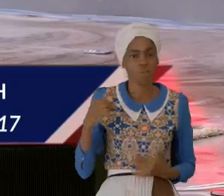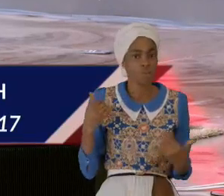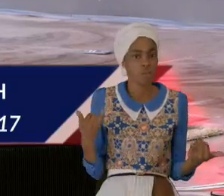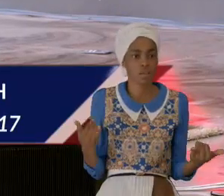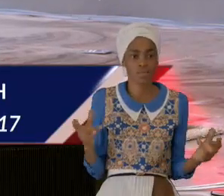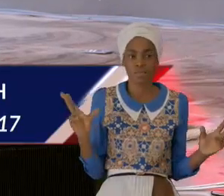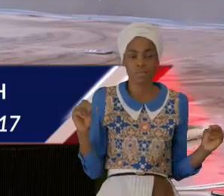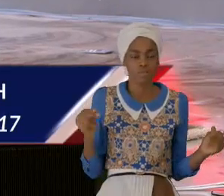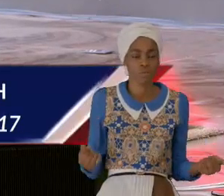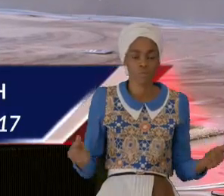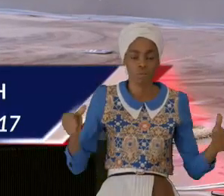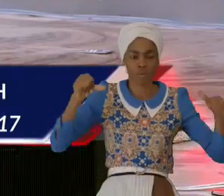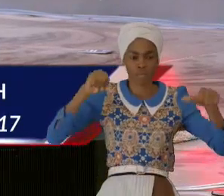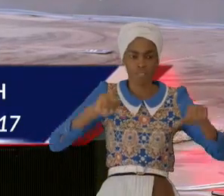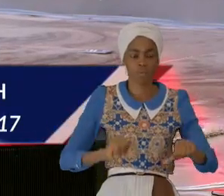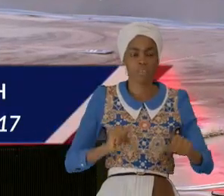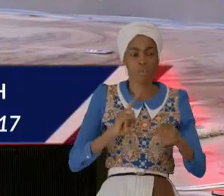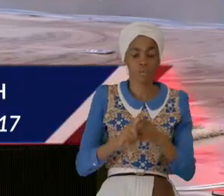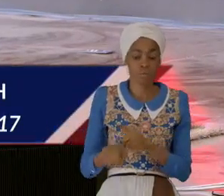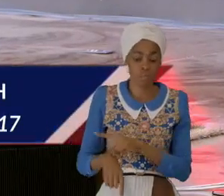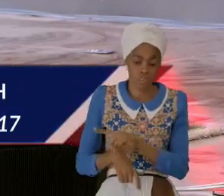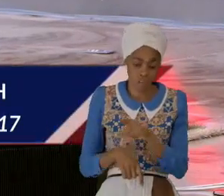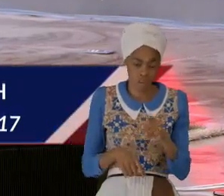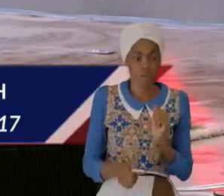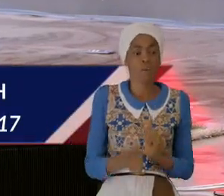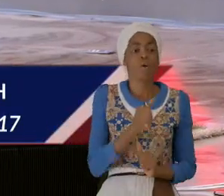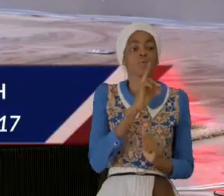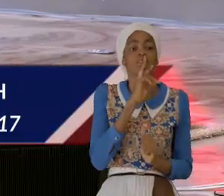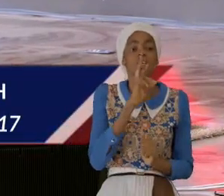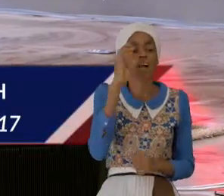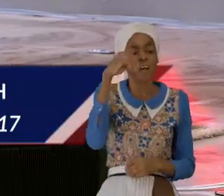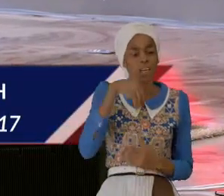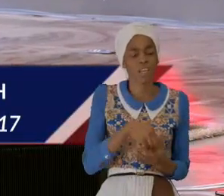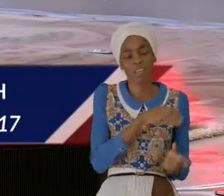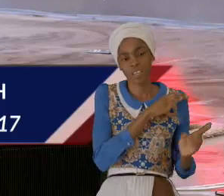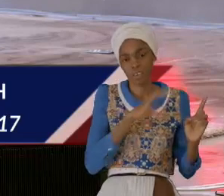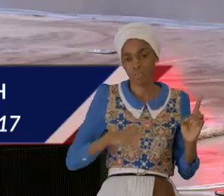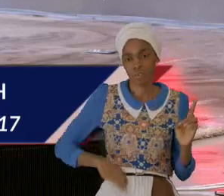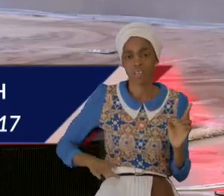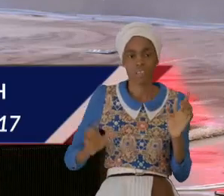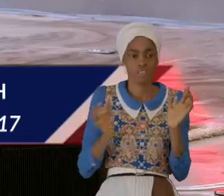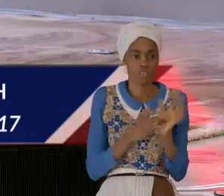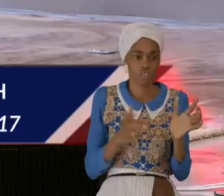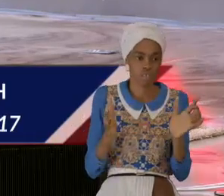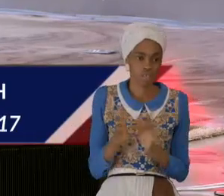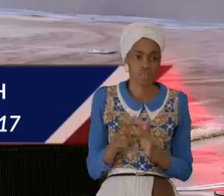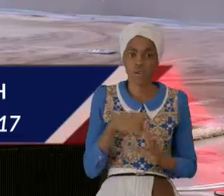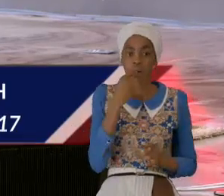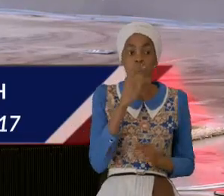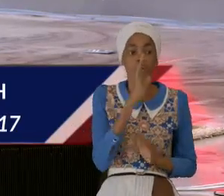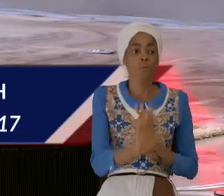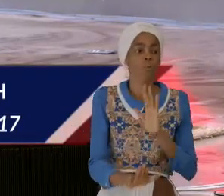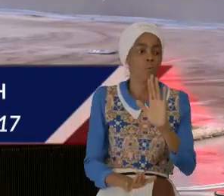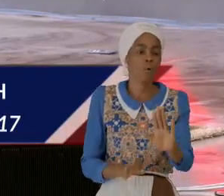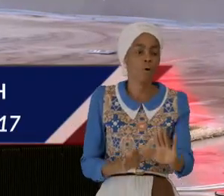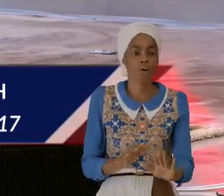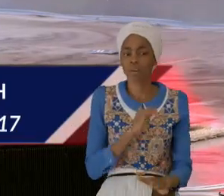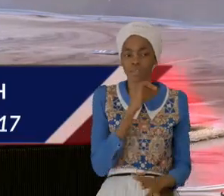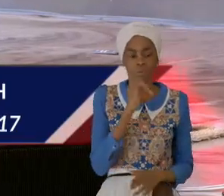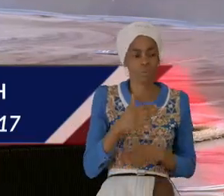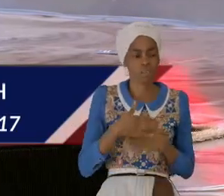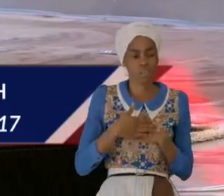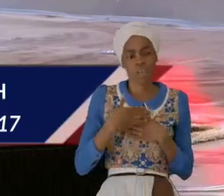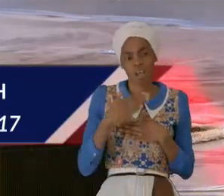no condemnation to them which are in Christ Jesus, who walk